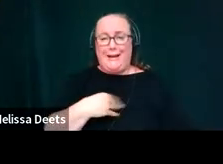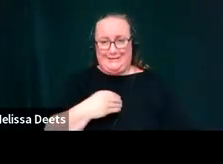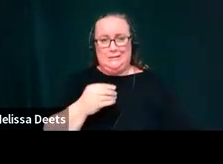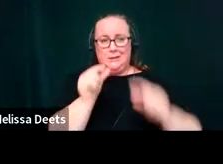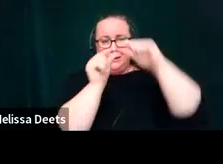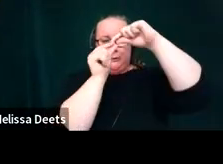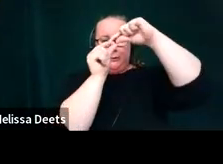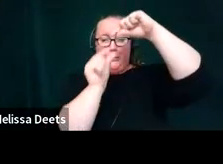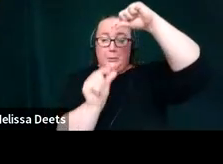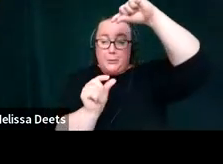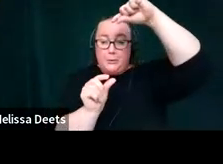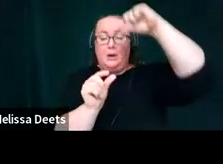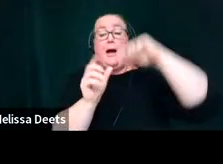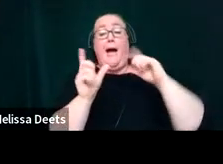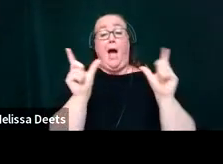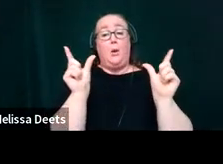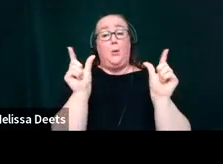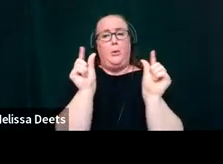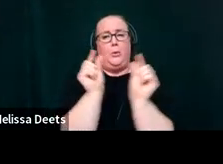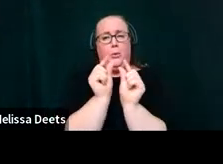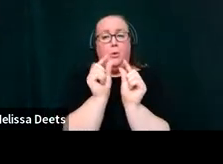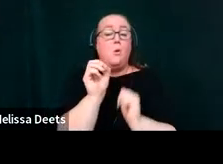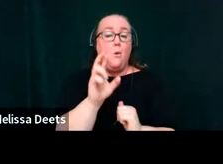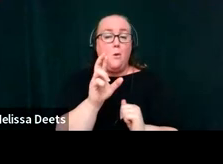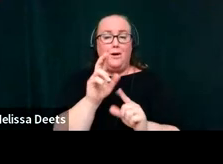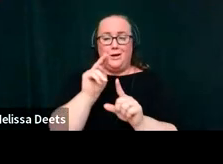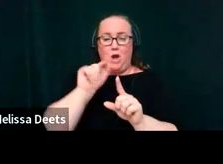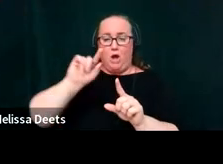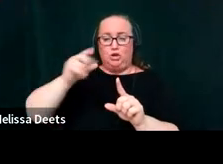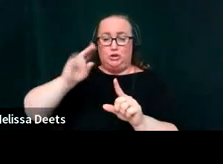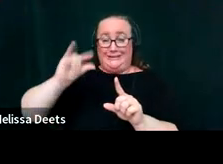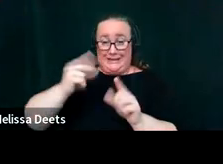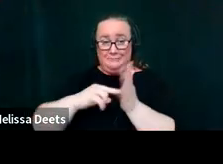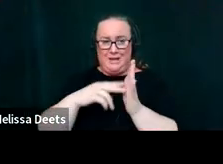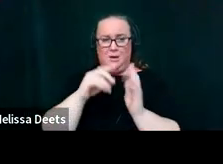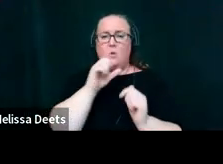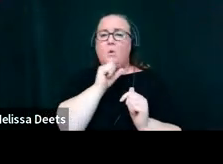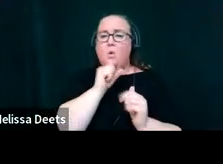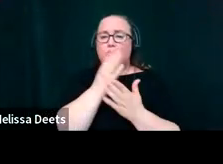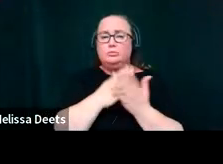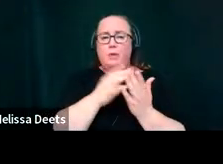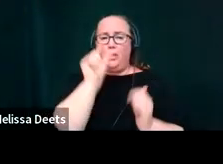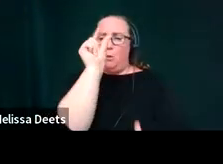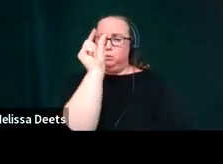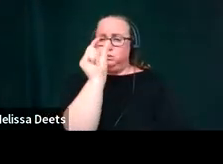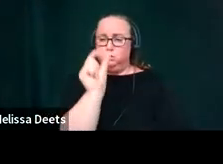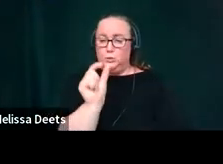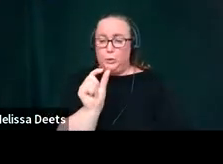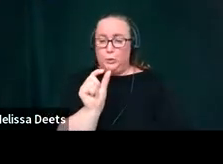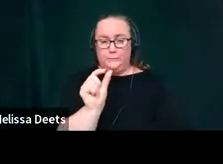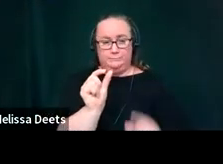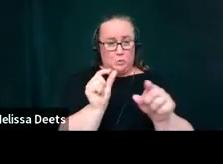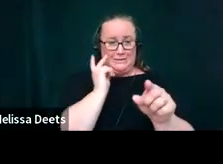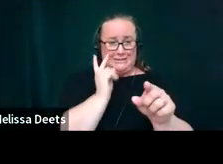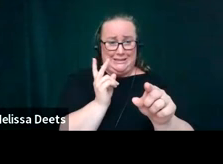also defined by thinning or notching of the neuroretinal rim. This is the orange part of the optic nerve that we can see here